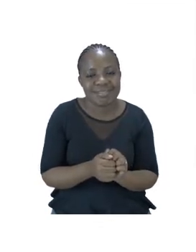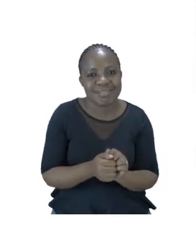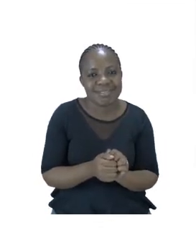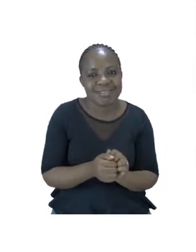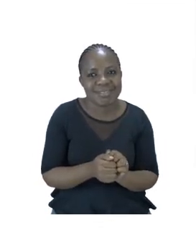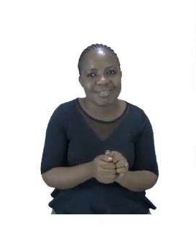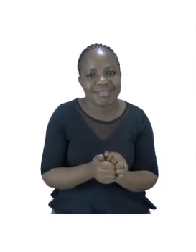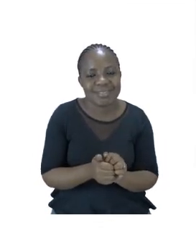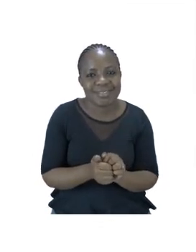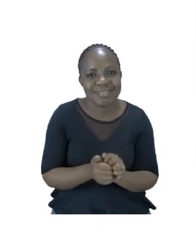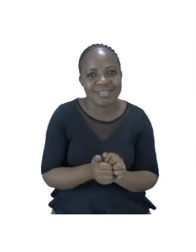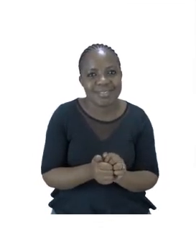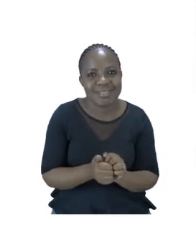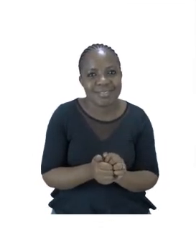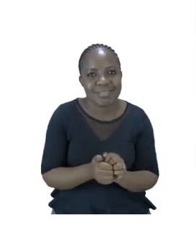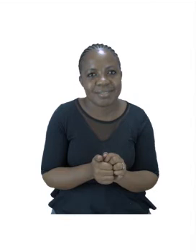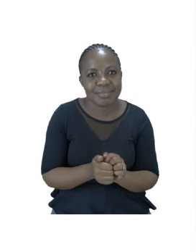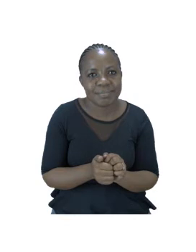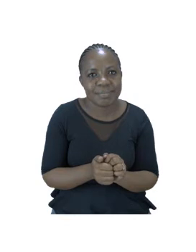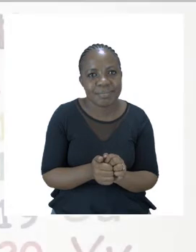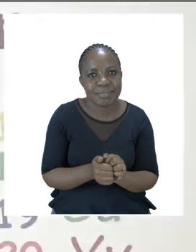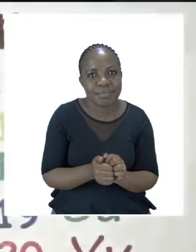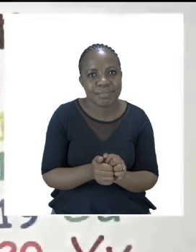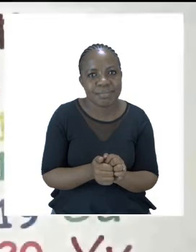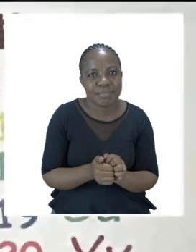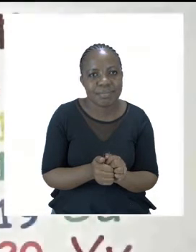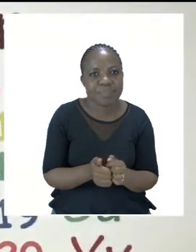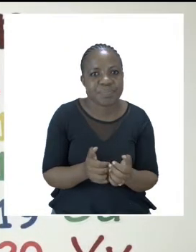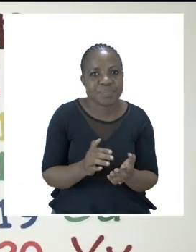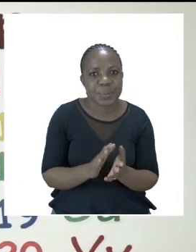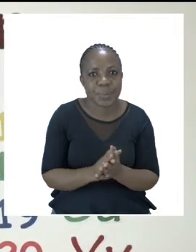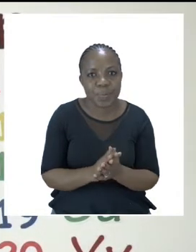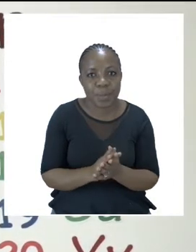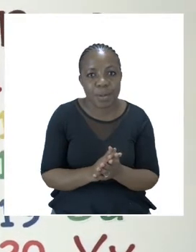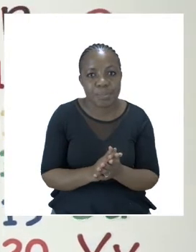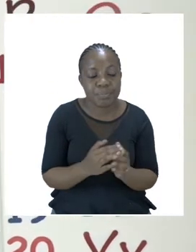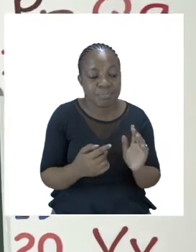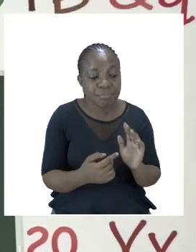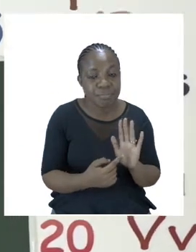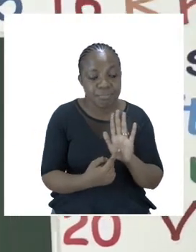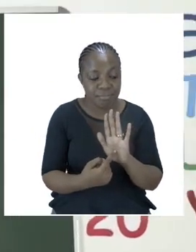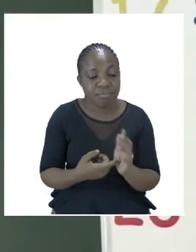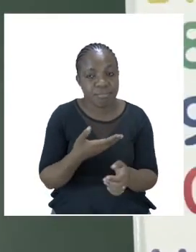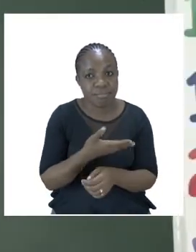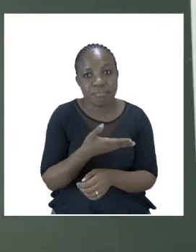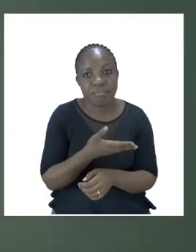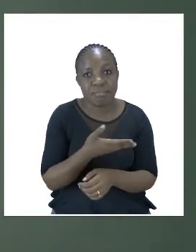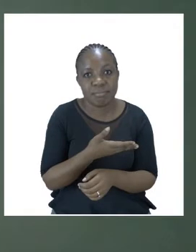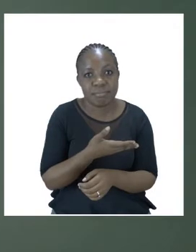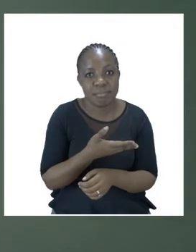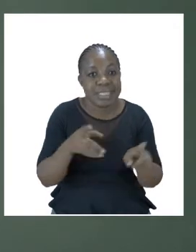the exercise in my hands. Now the exercise is the same as the one